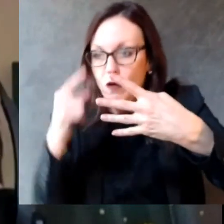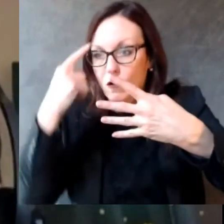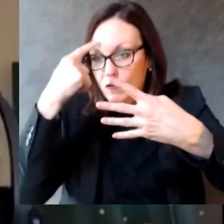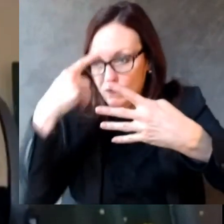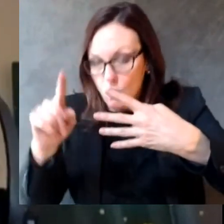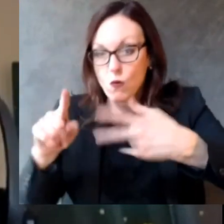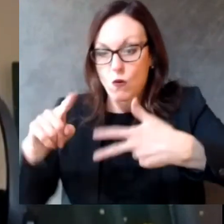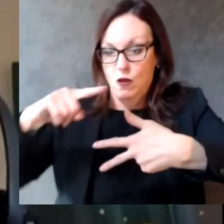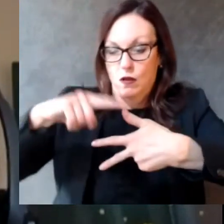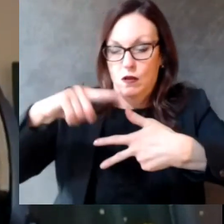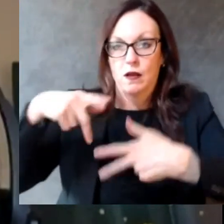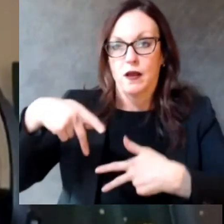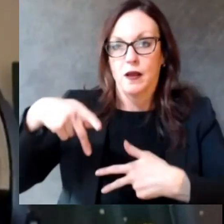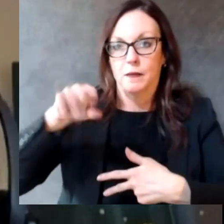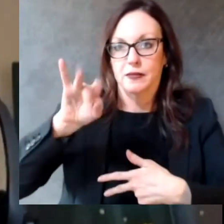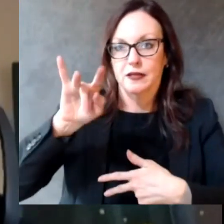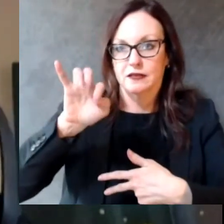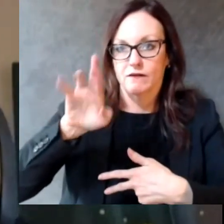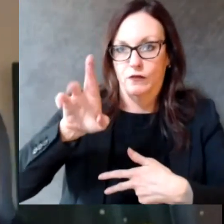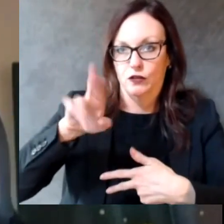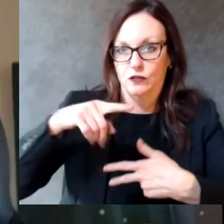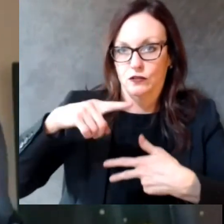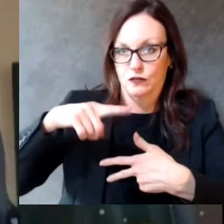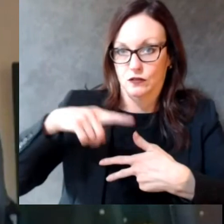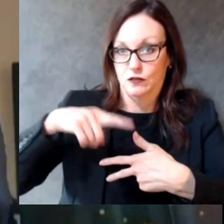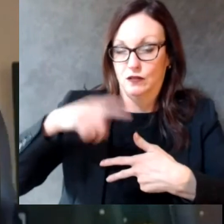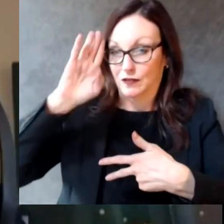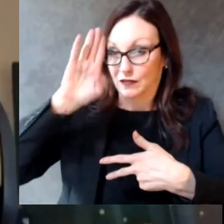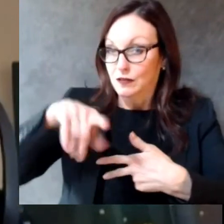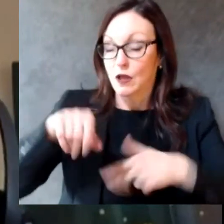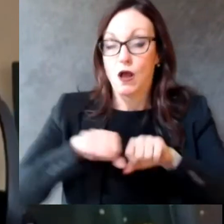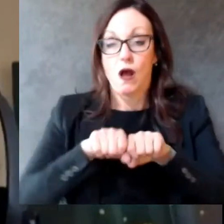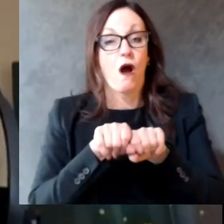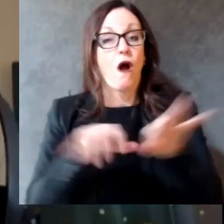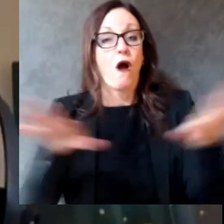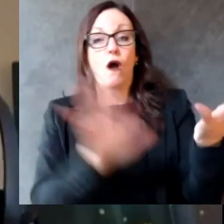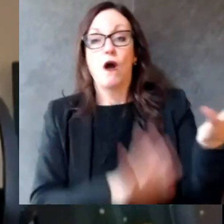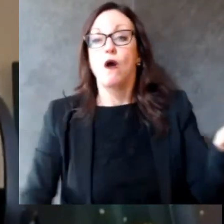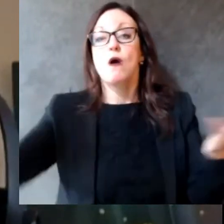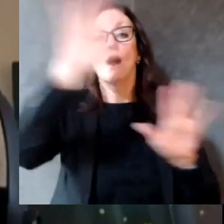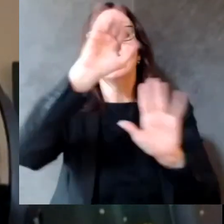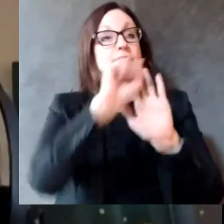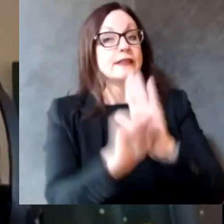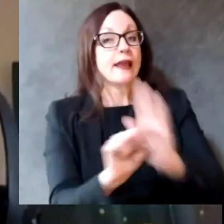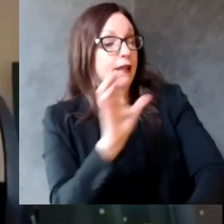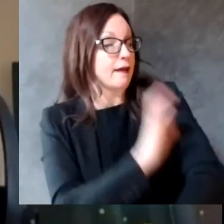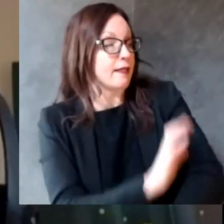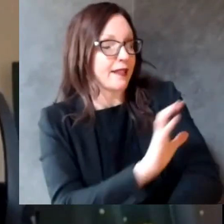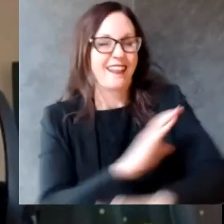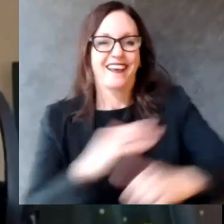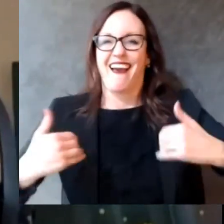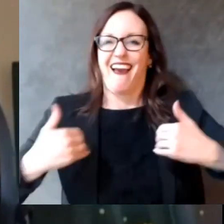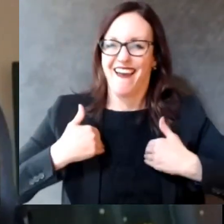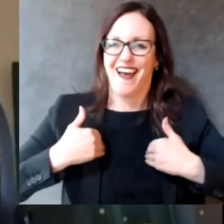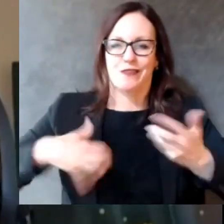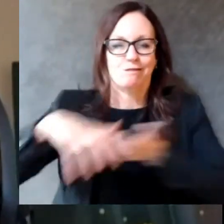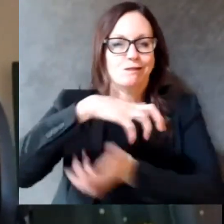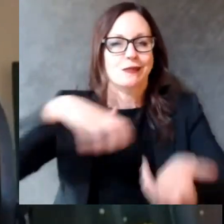be ready when and if it happens. But Dr. Westergaard, what would you say from a clinical perspective about